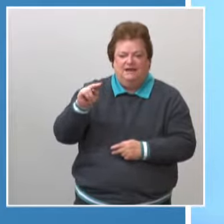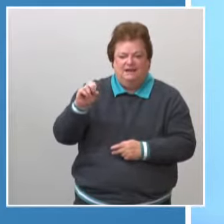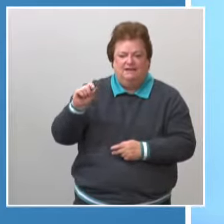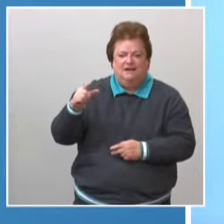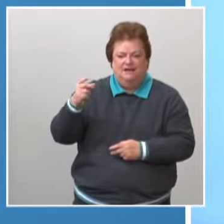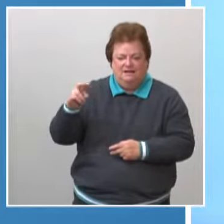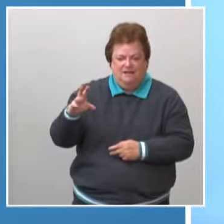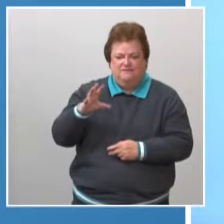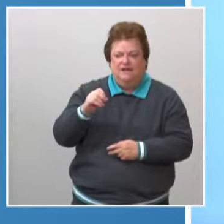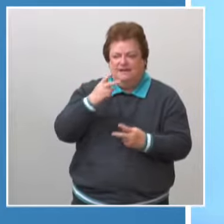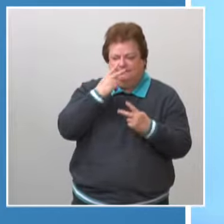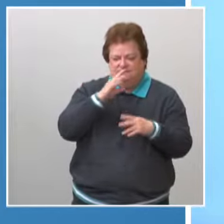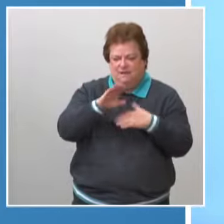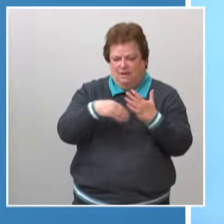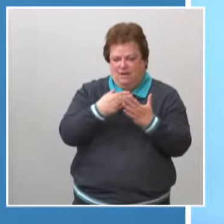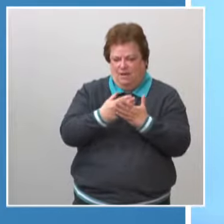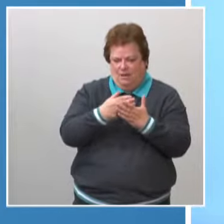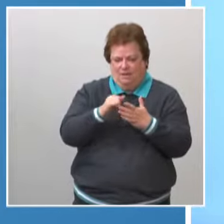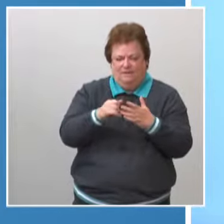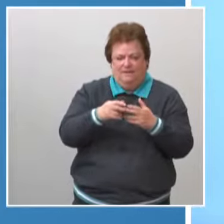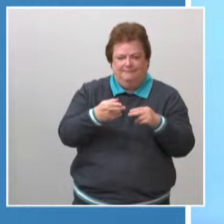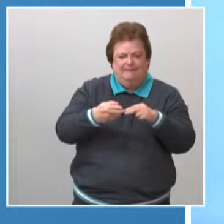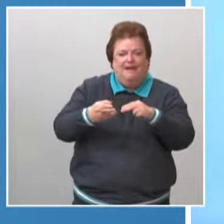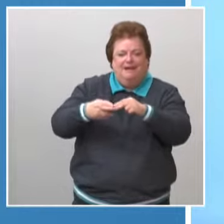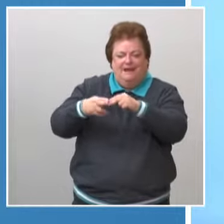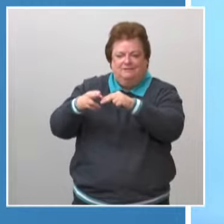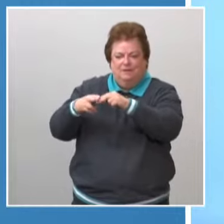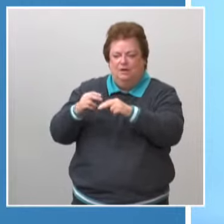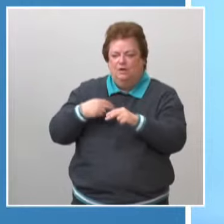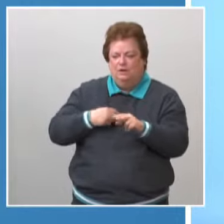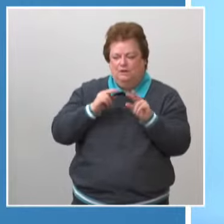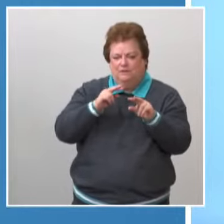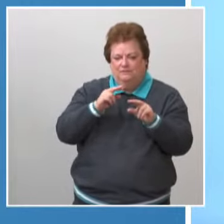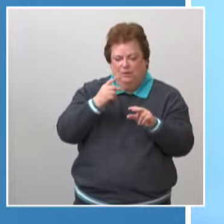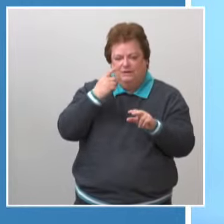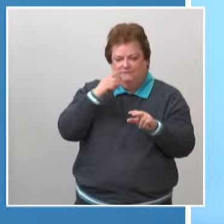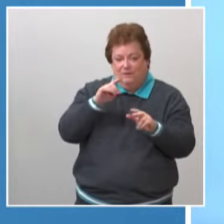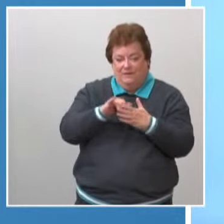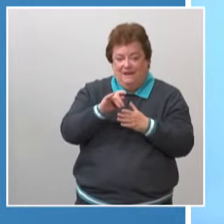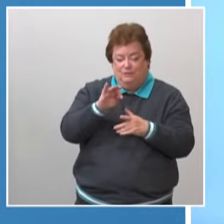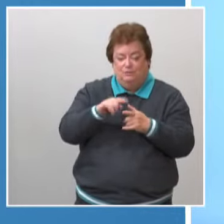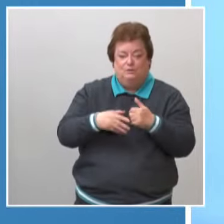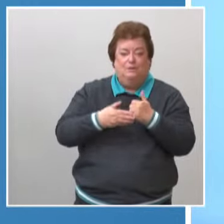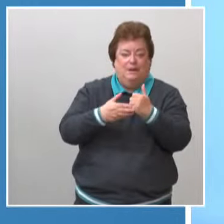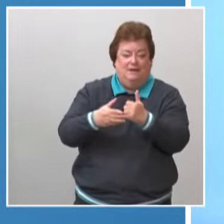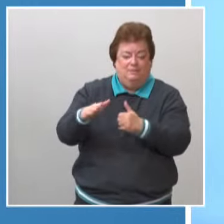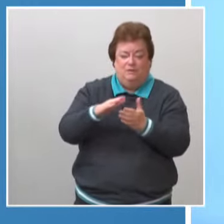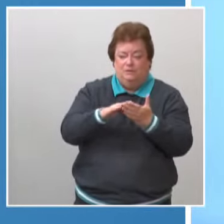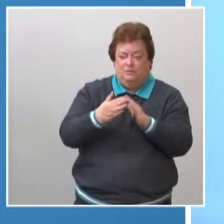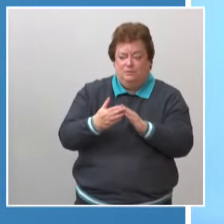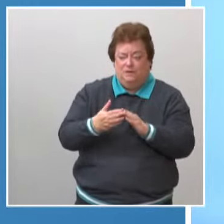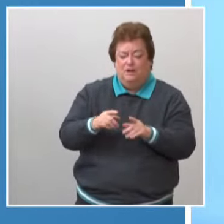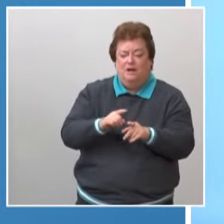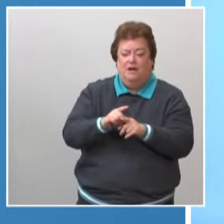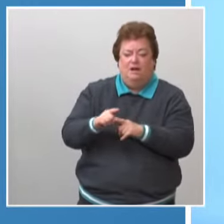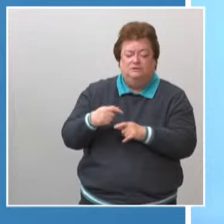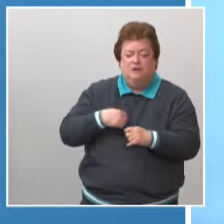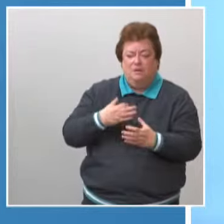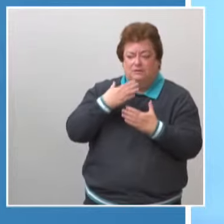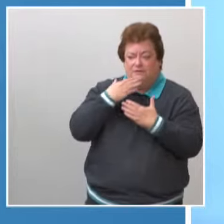covid19.lincoln.ne.gov and see the enhancements for yourself. We look forward to this tool being even more useful for the community. Finally, I would like to thank